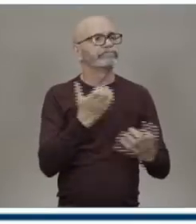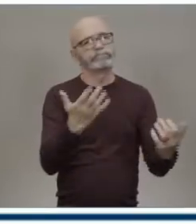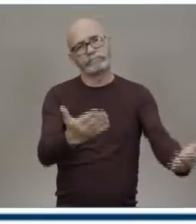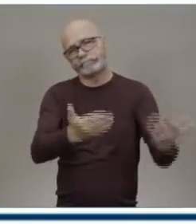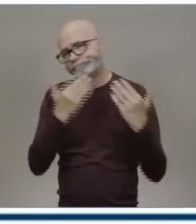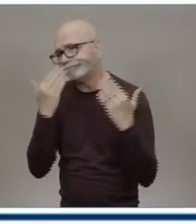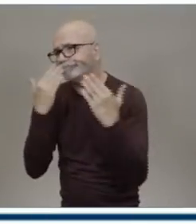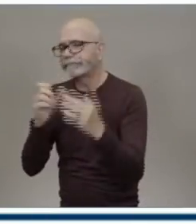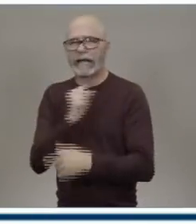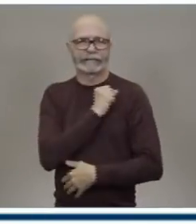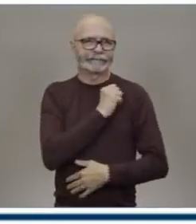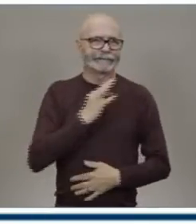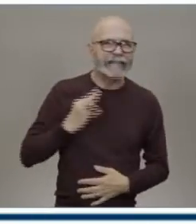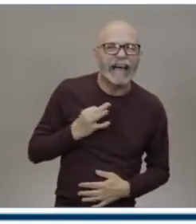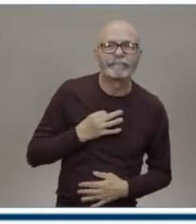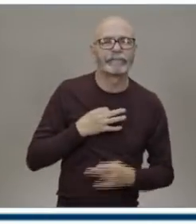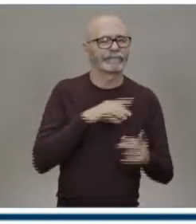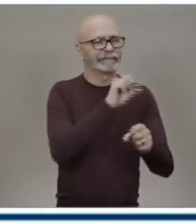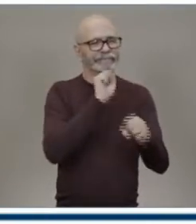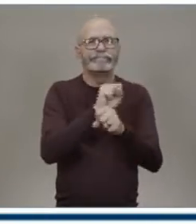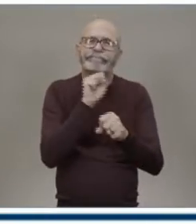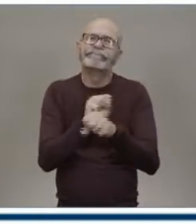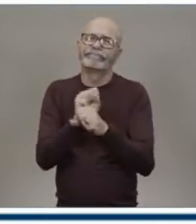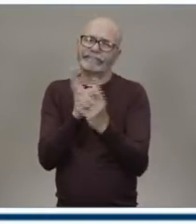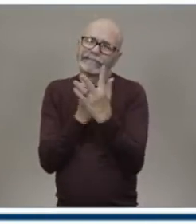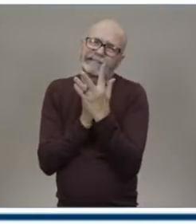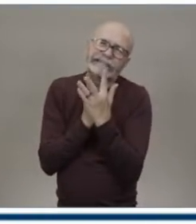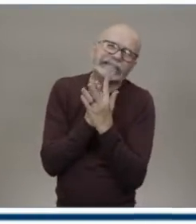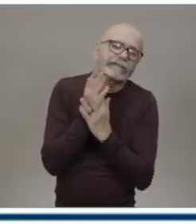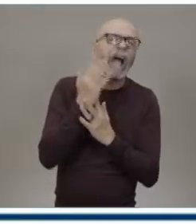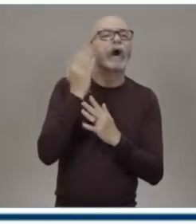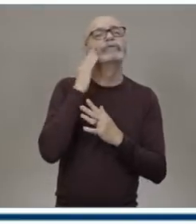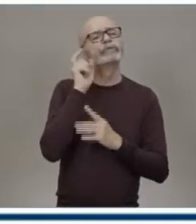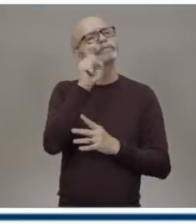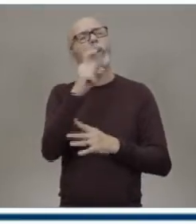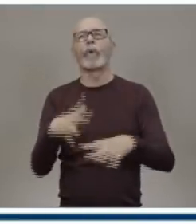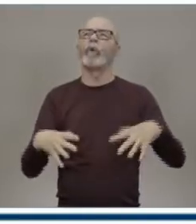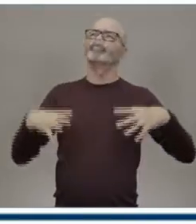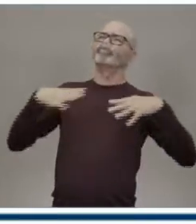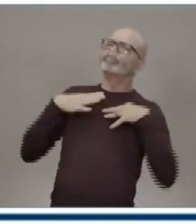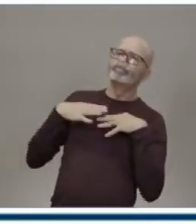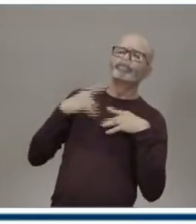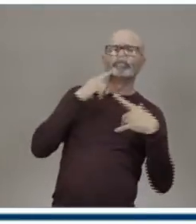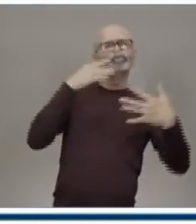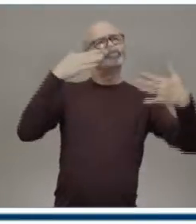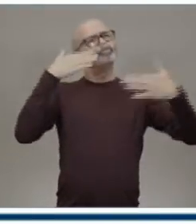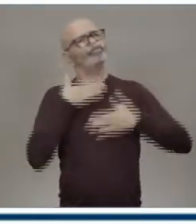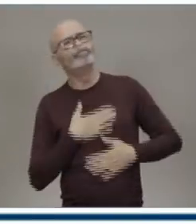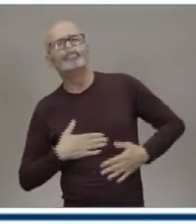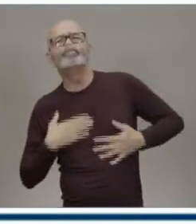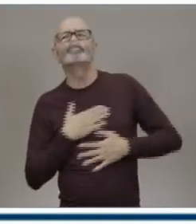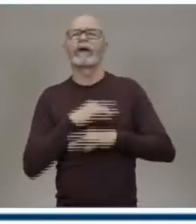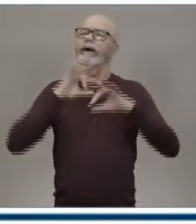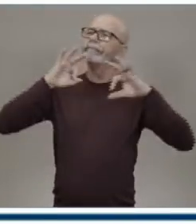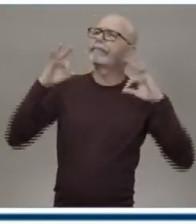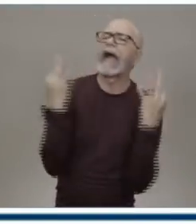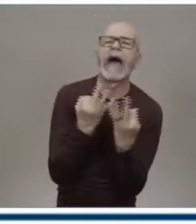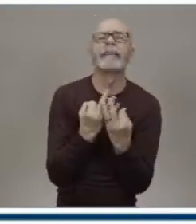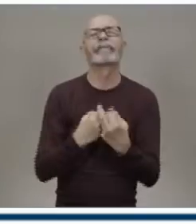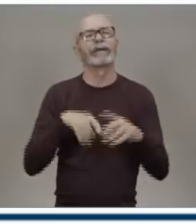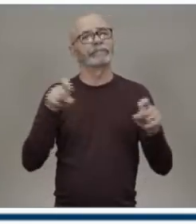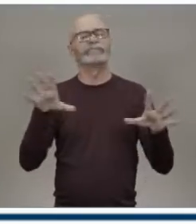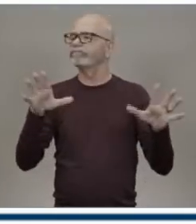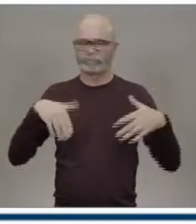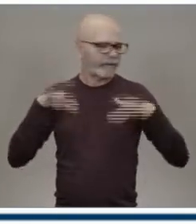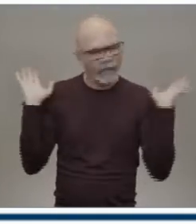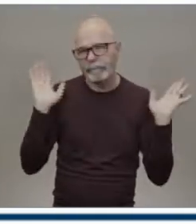this work at a time when many of them would normally be taking vacation and spending time with their family. They are sacrificing